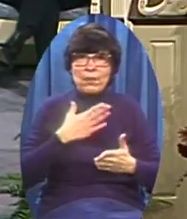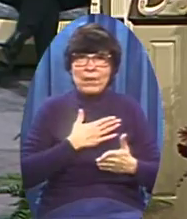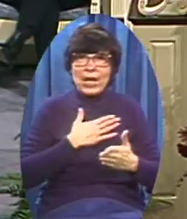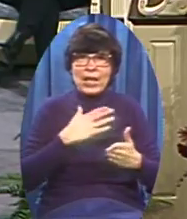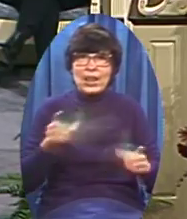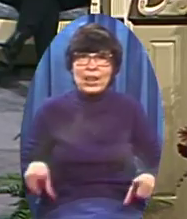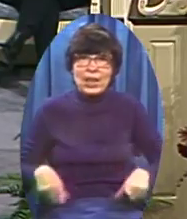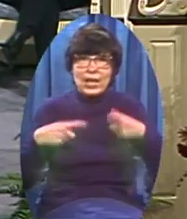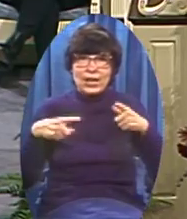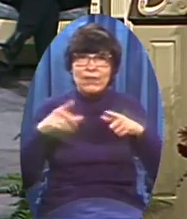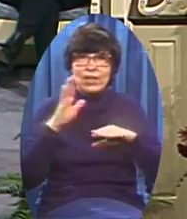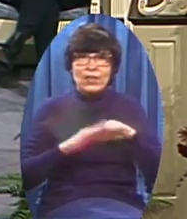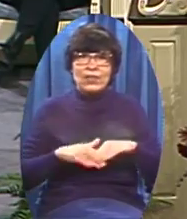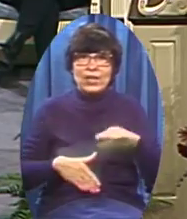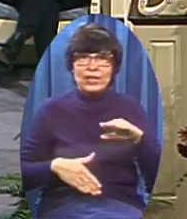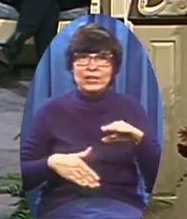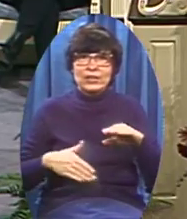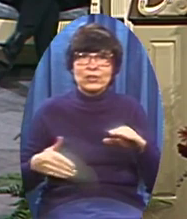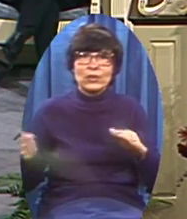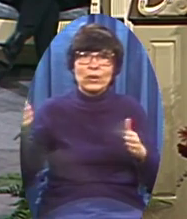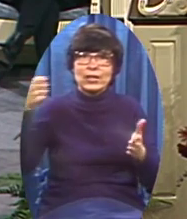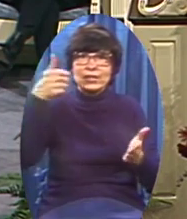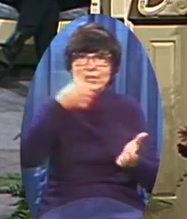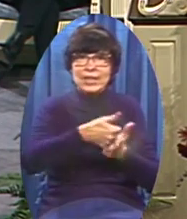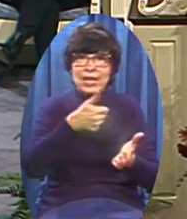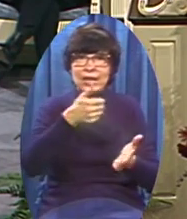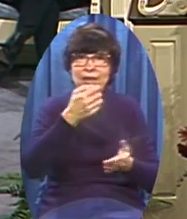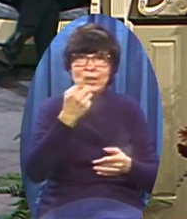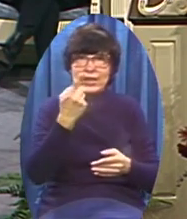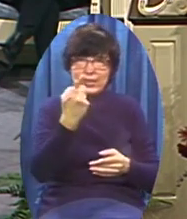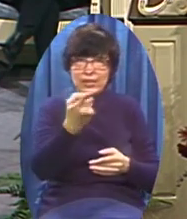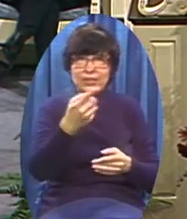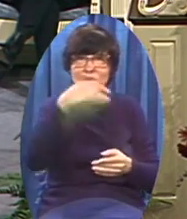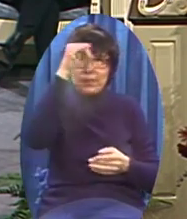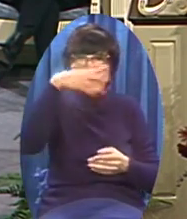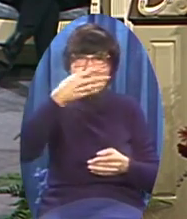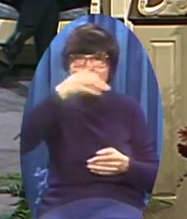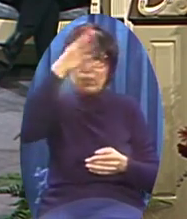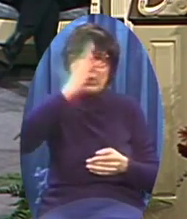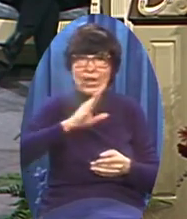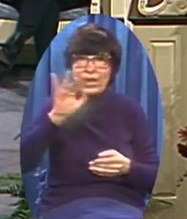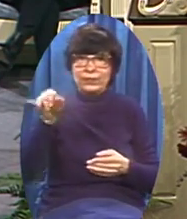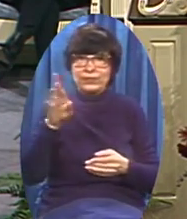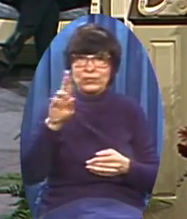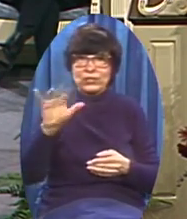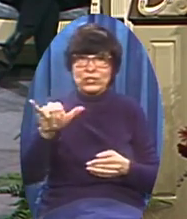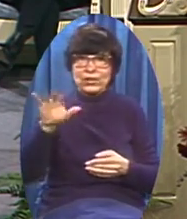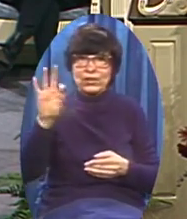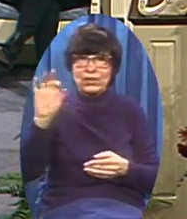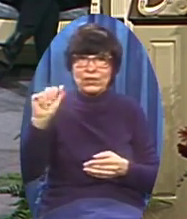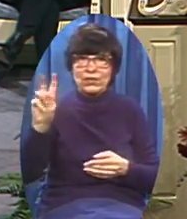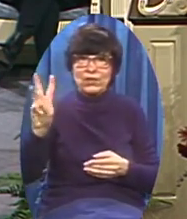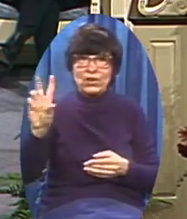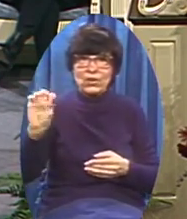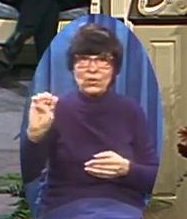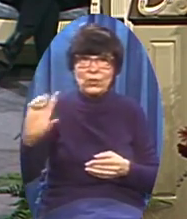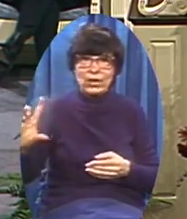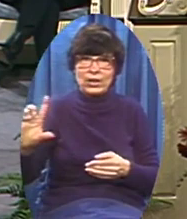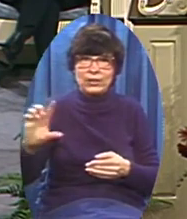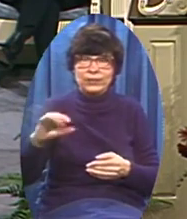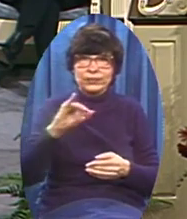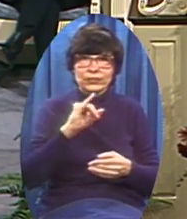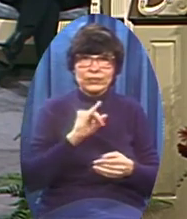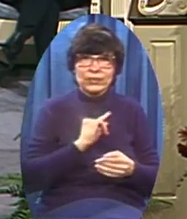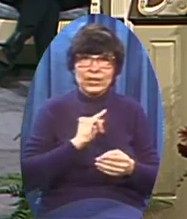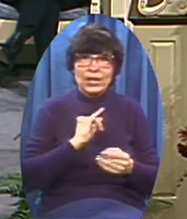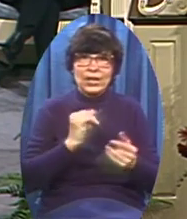God sitting back of me here today. I'll tell you, I'd rather take cyanide and believe